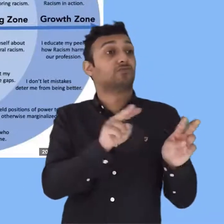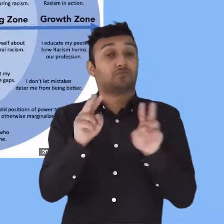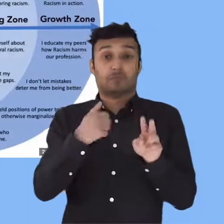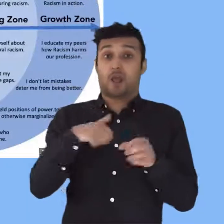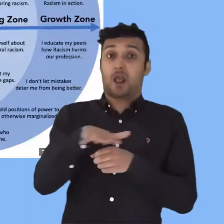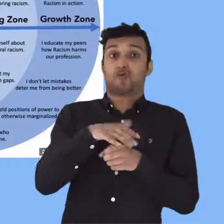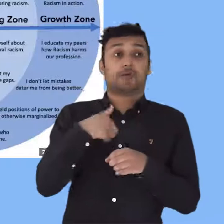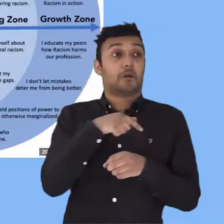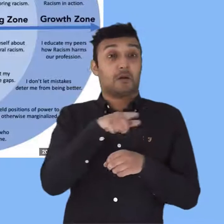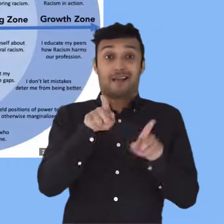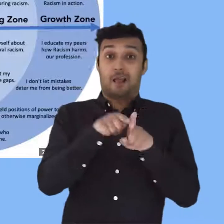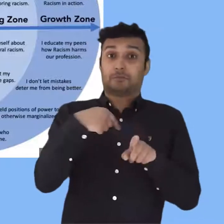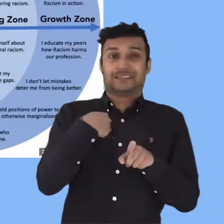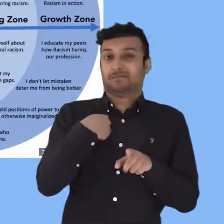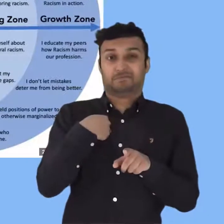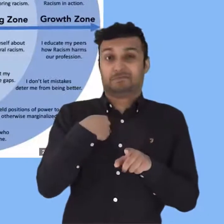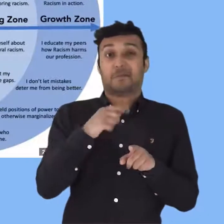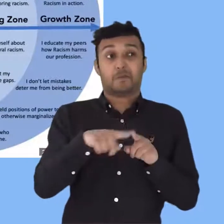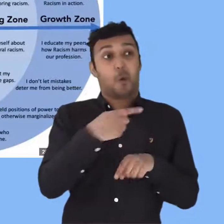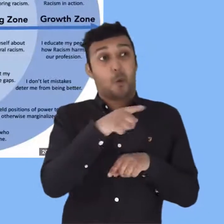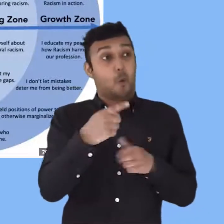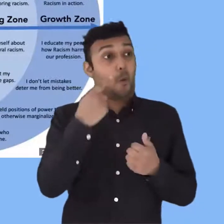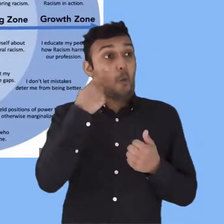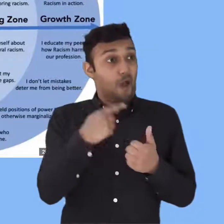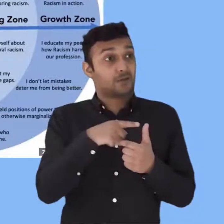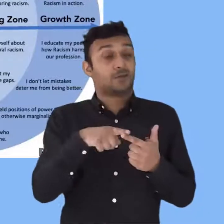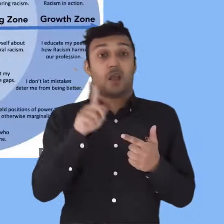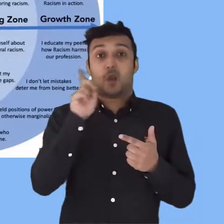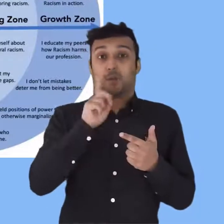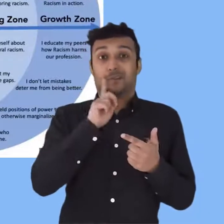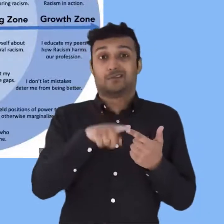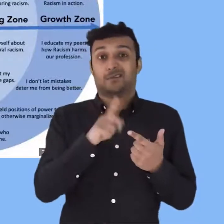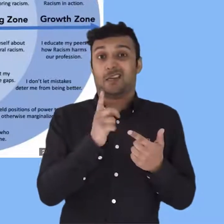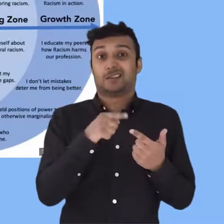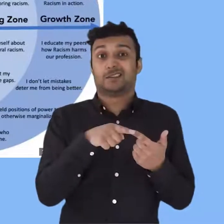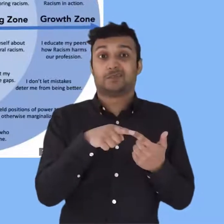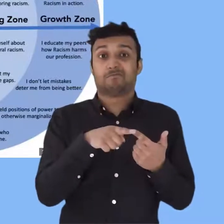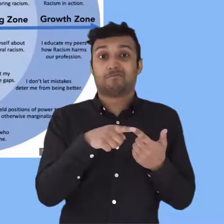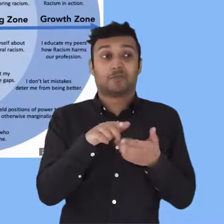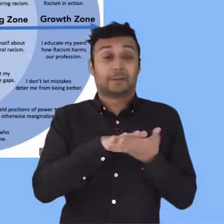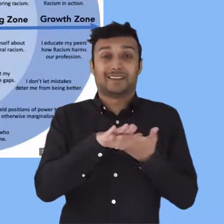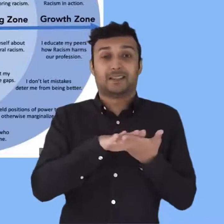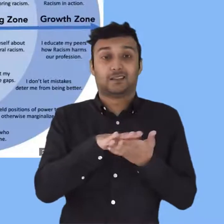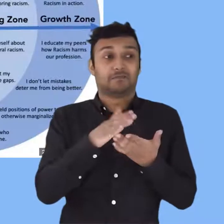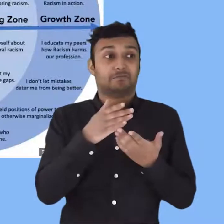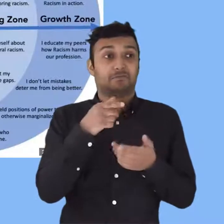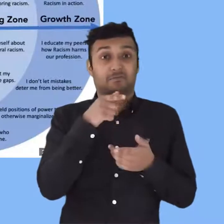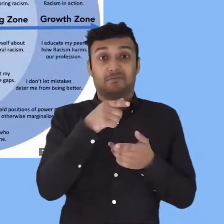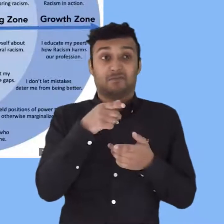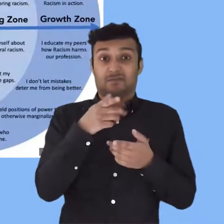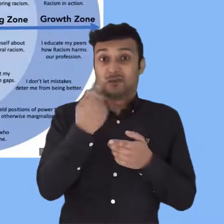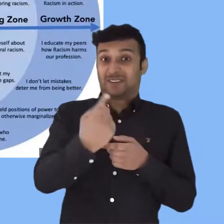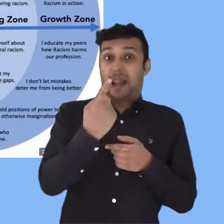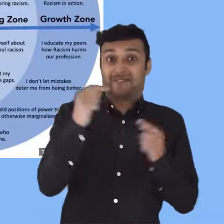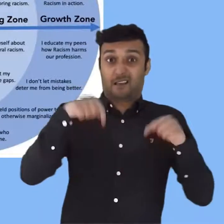speaking, are white and women. And so, you're here, you're listening, you're educating yourself. So this is part